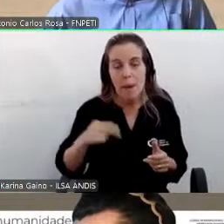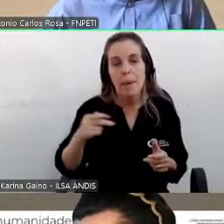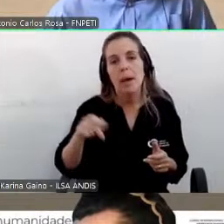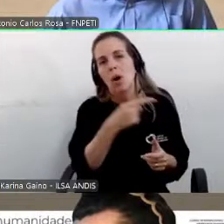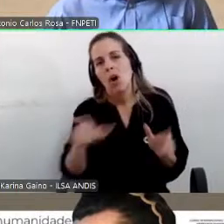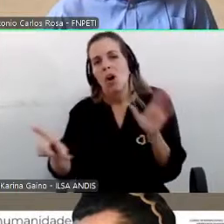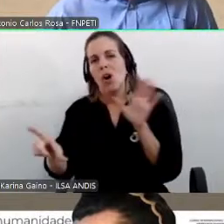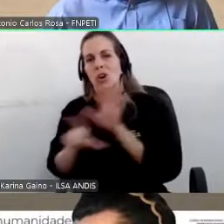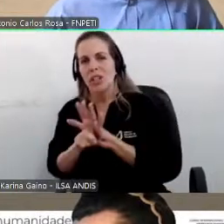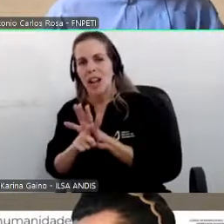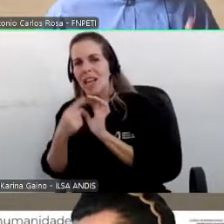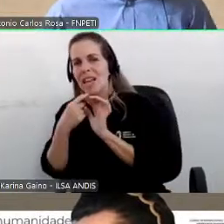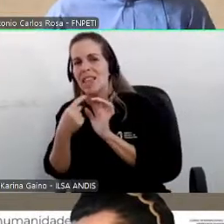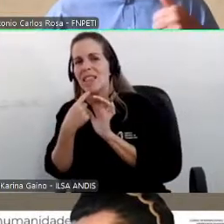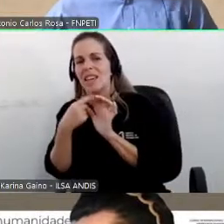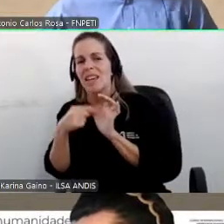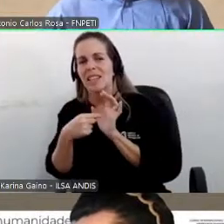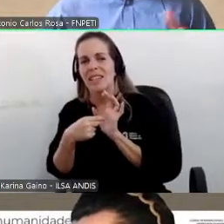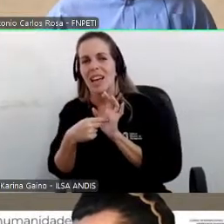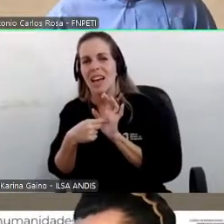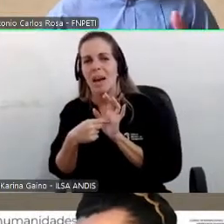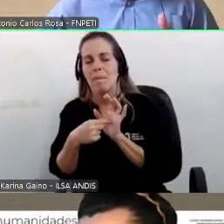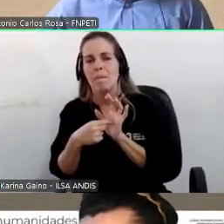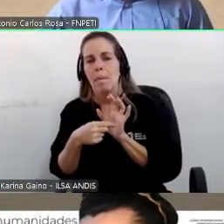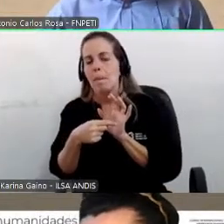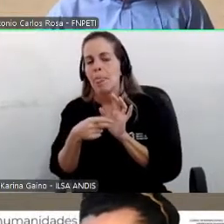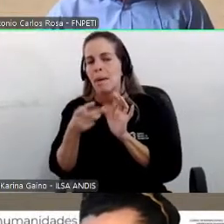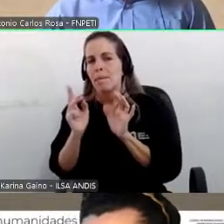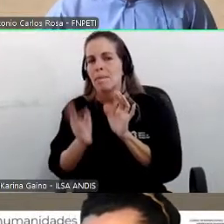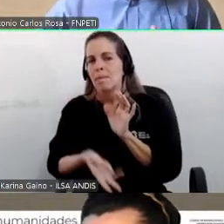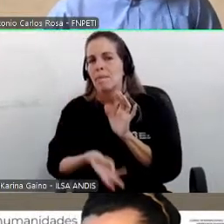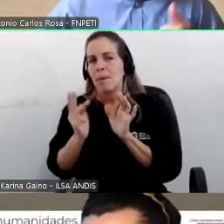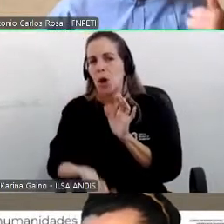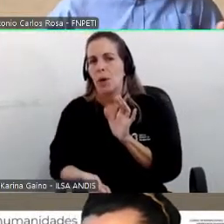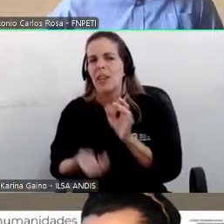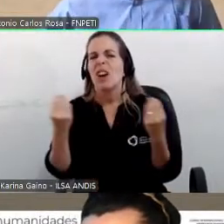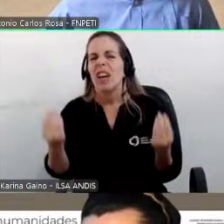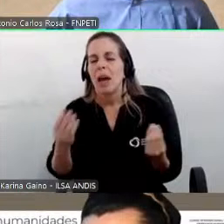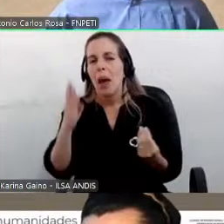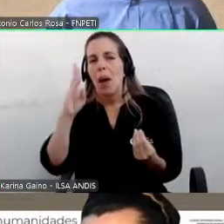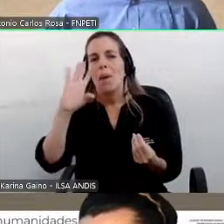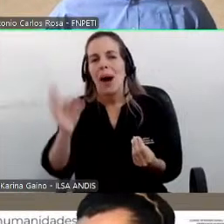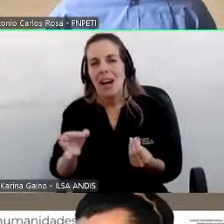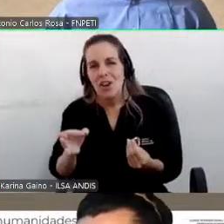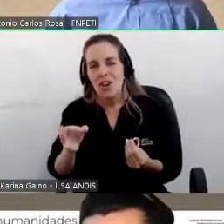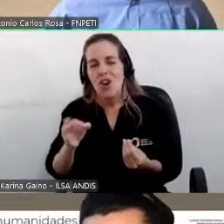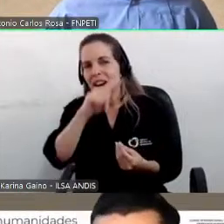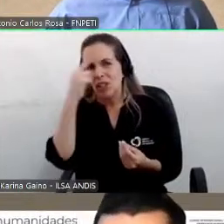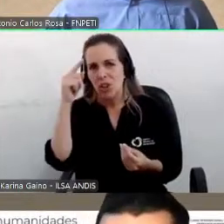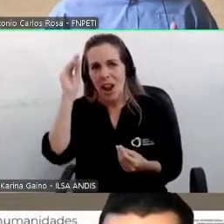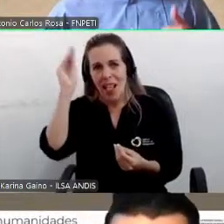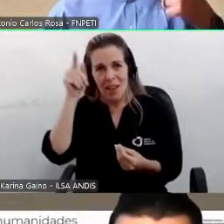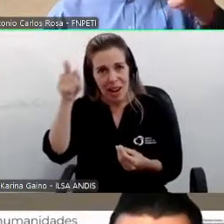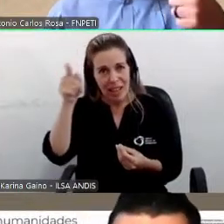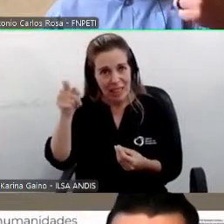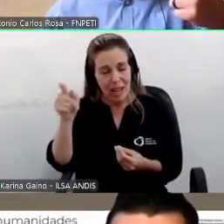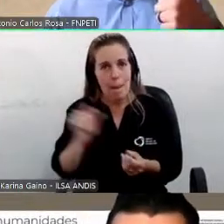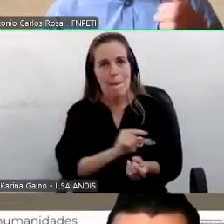2009, a law was enacted that prohibits a granting of loans and funding